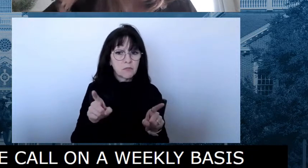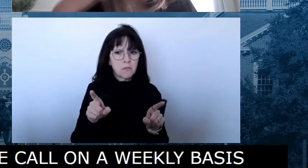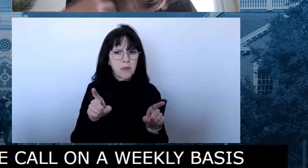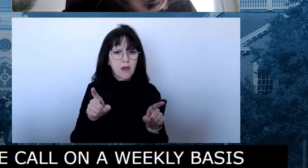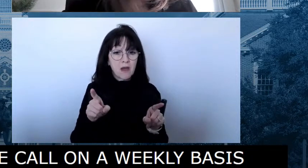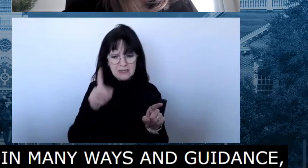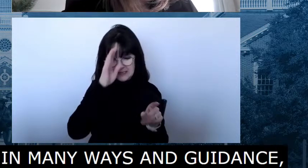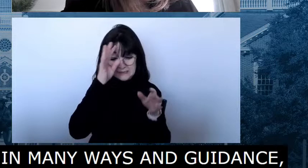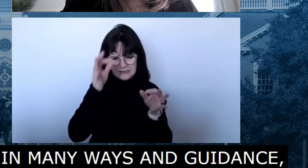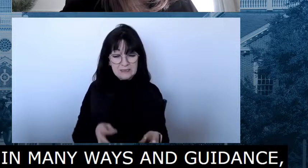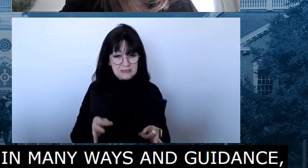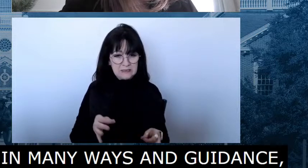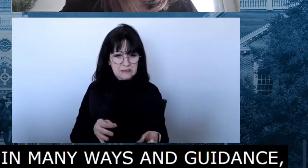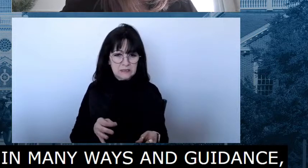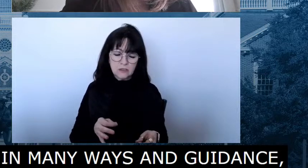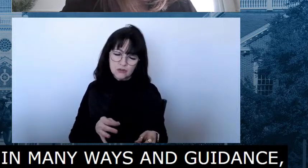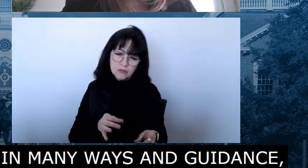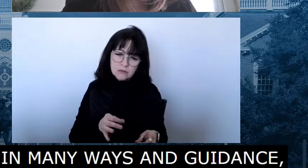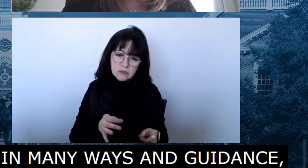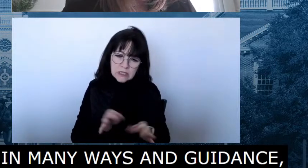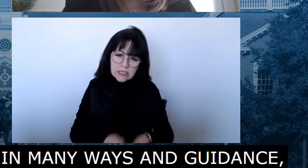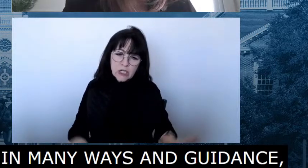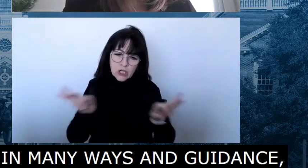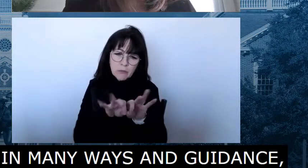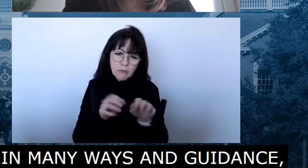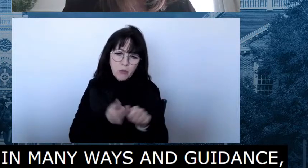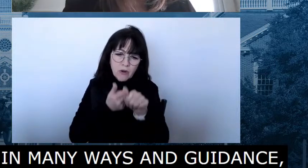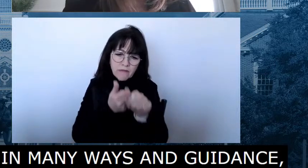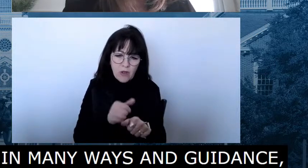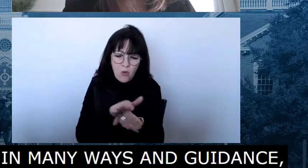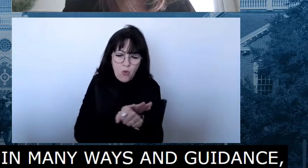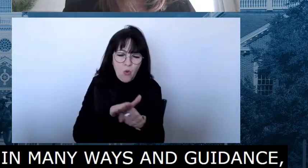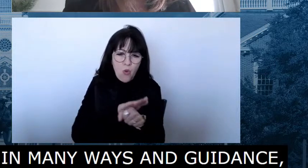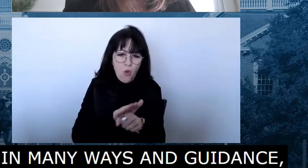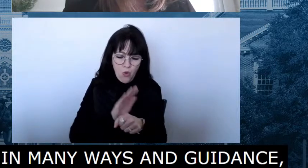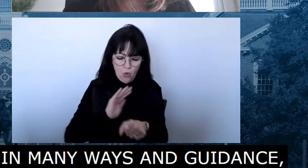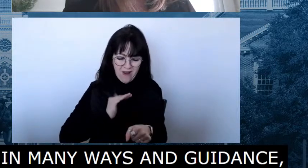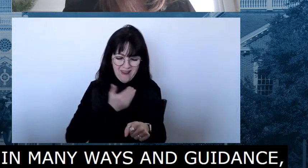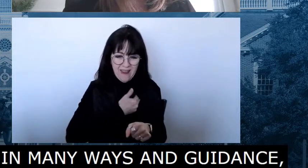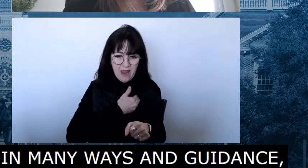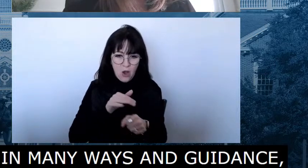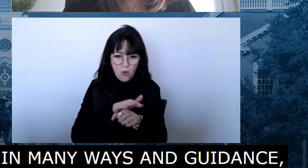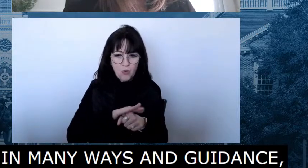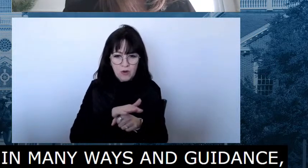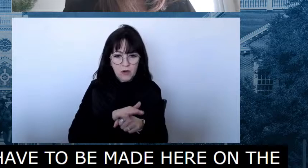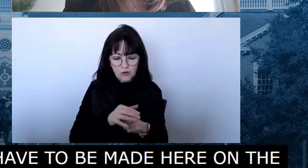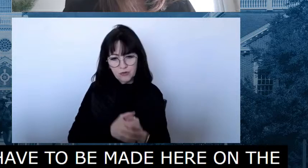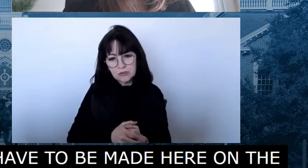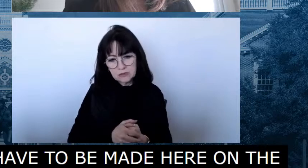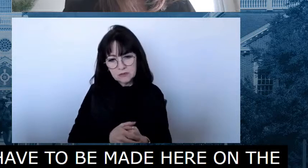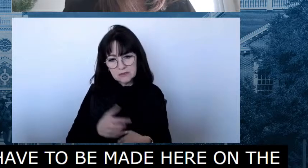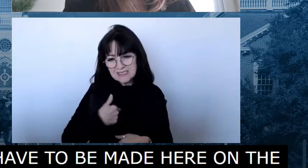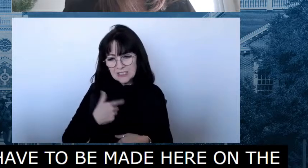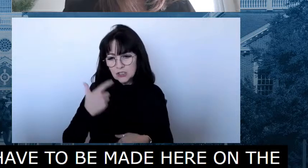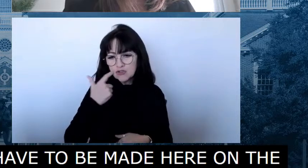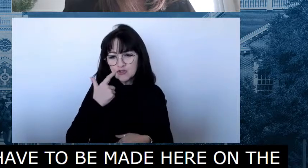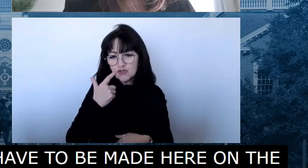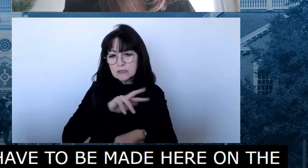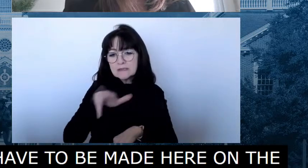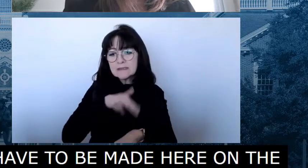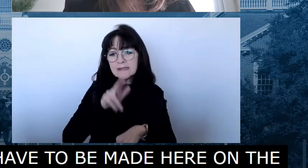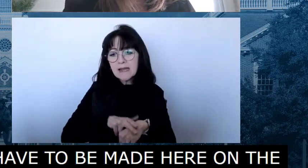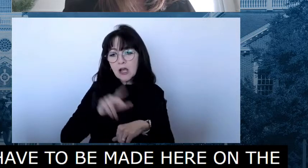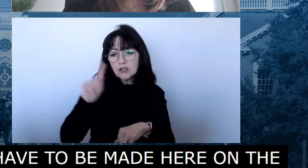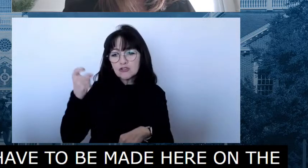local level. I look to my fellow governors in our region. We just had our National Governors Association meeting